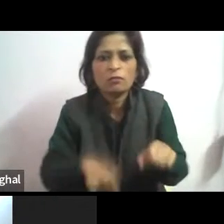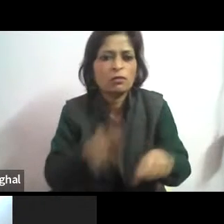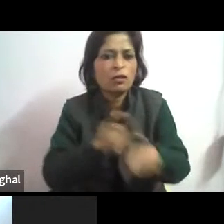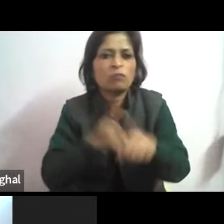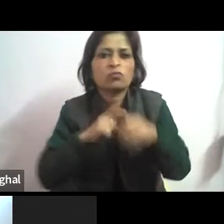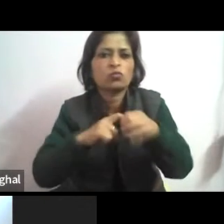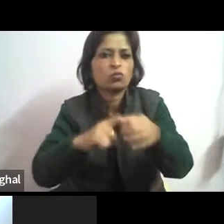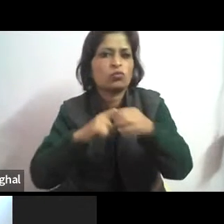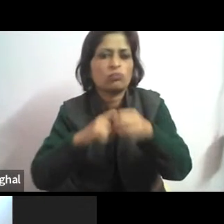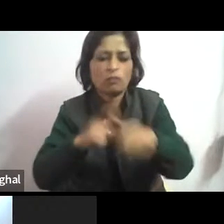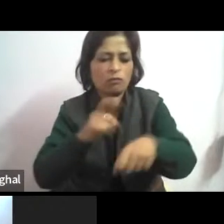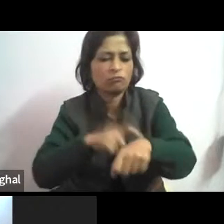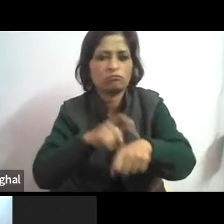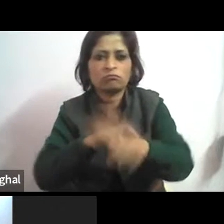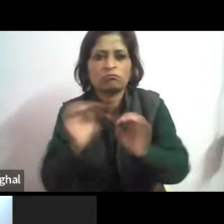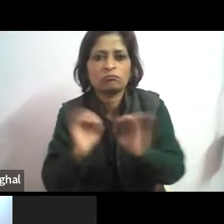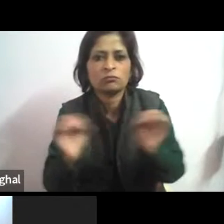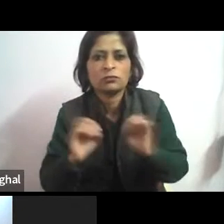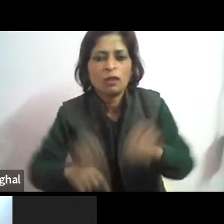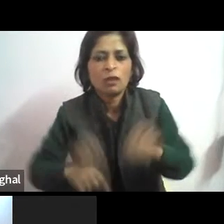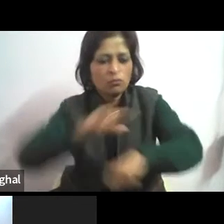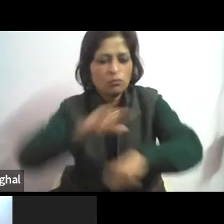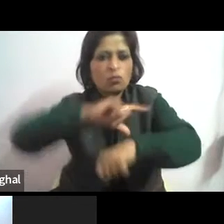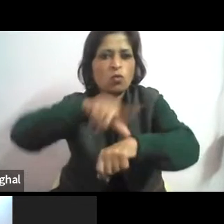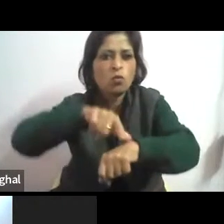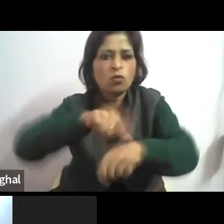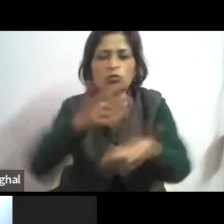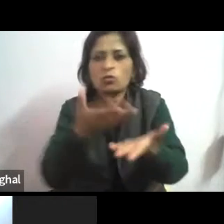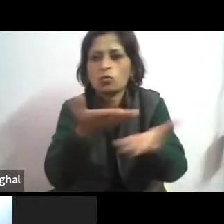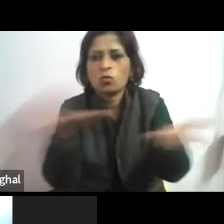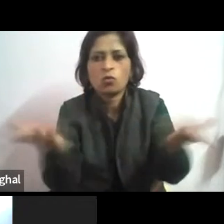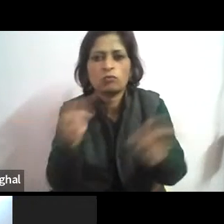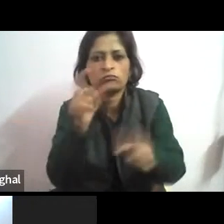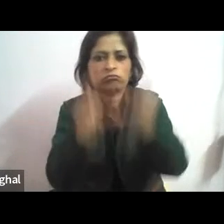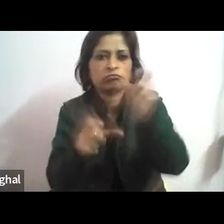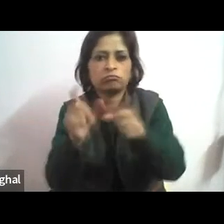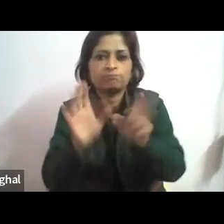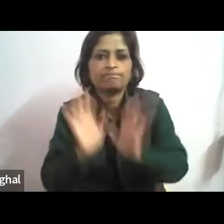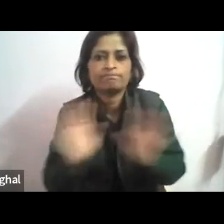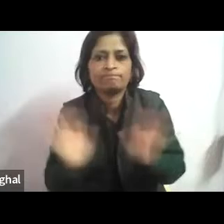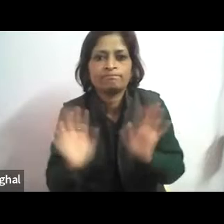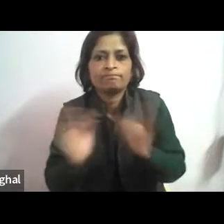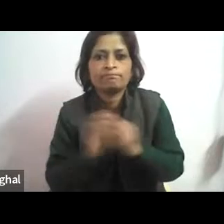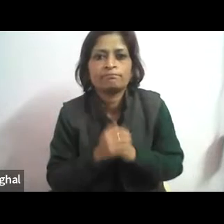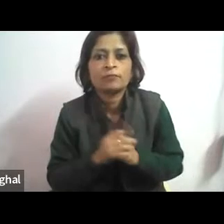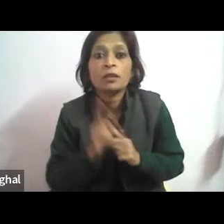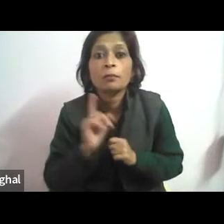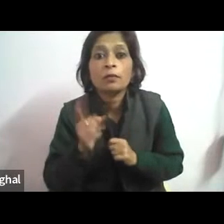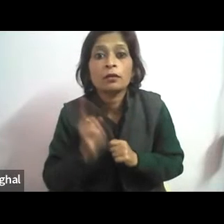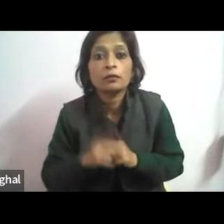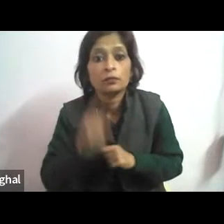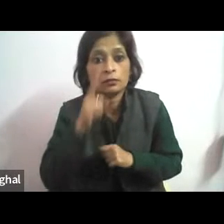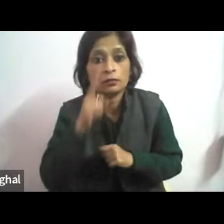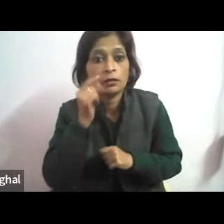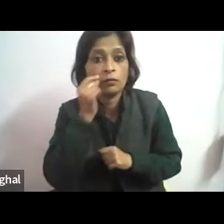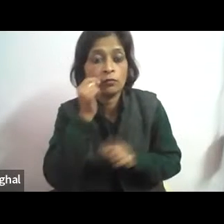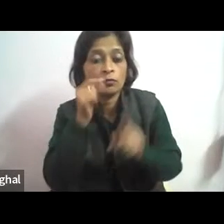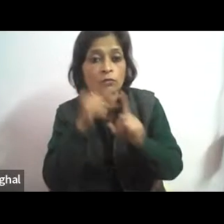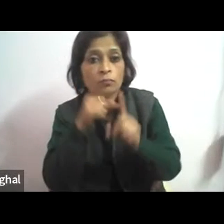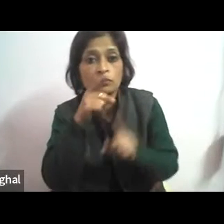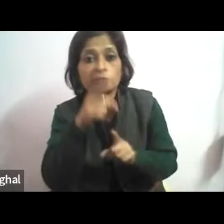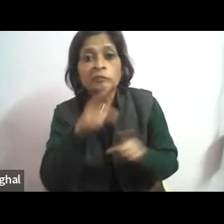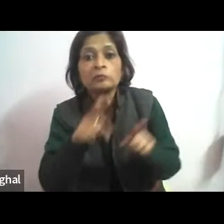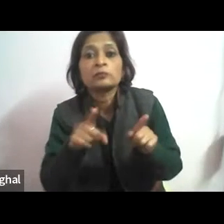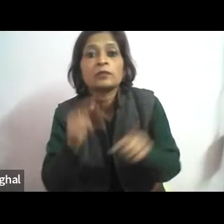and answers. Otherwise, the day will become too long for all the participants. I will, Professor Richard has been very,